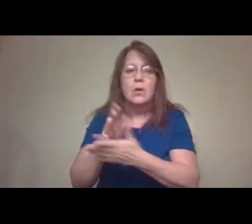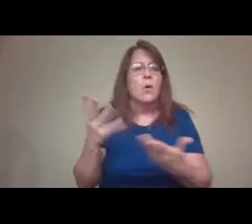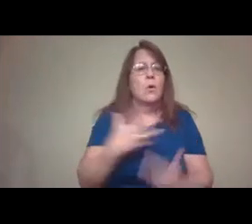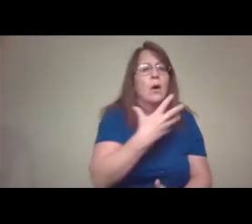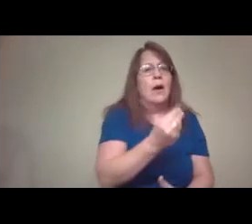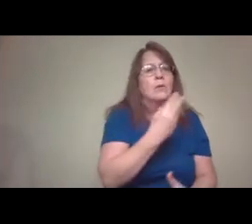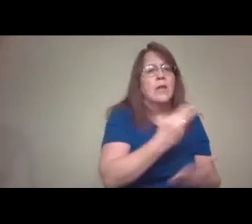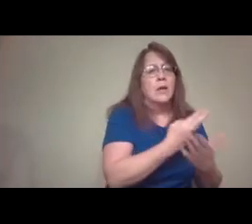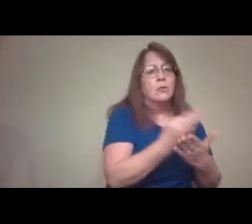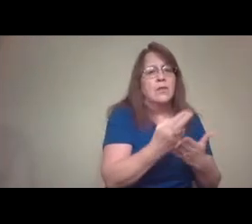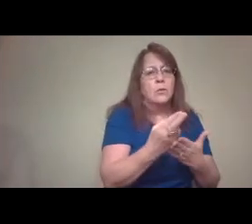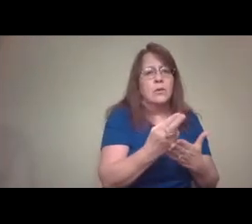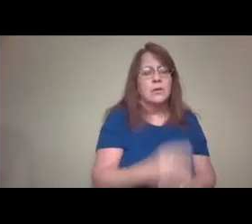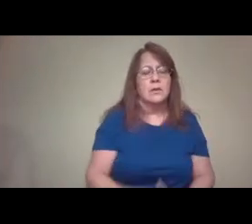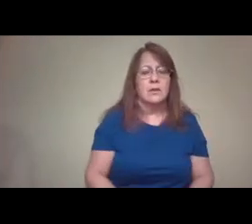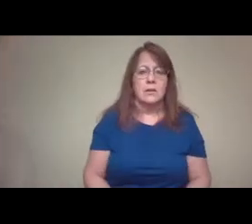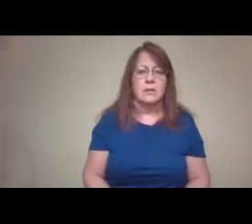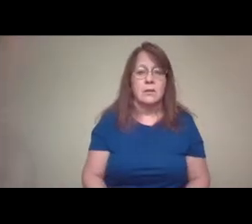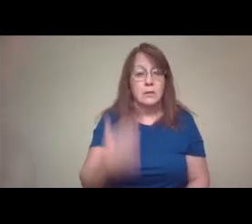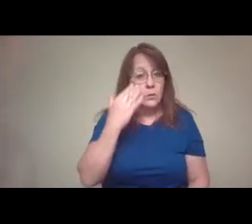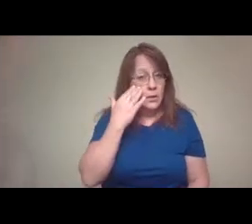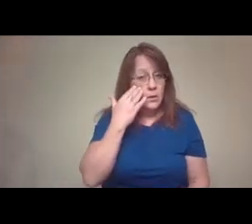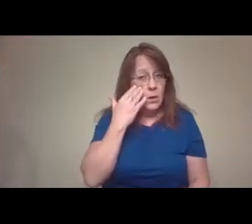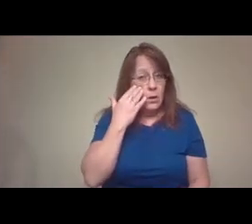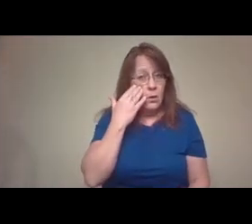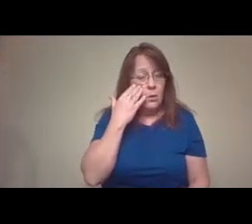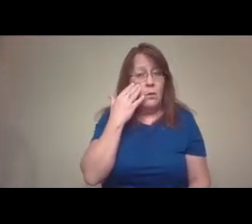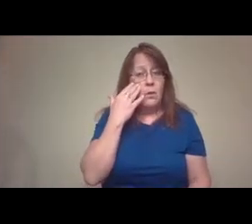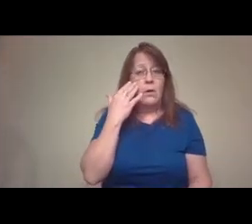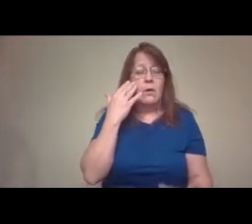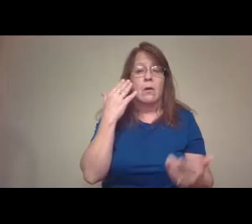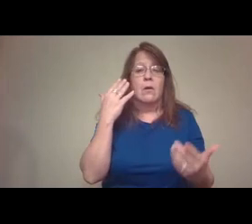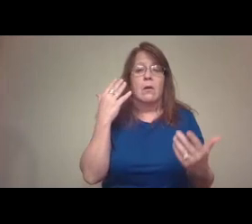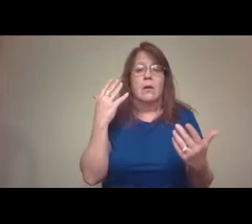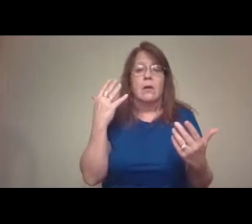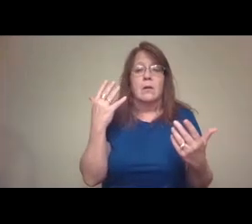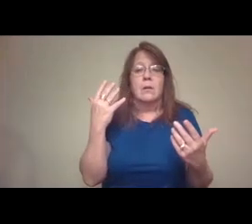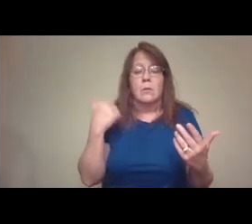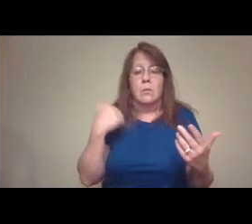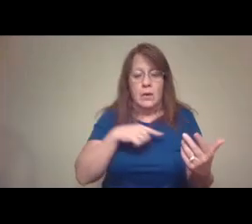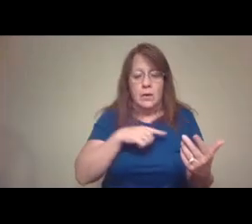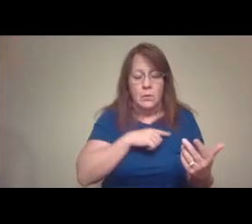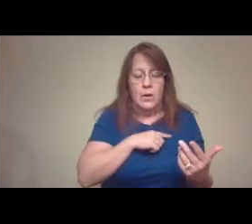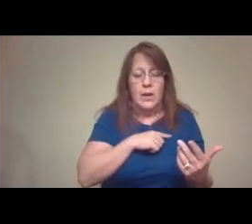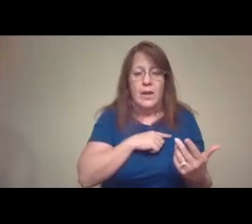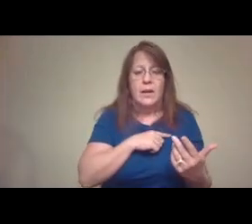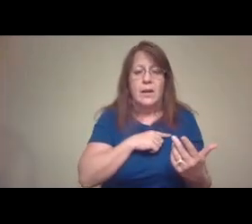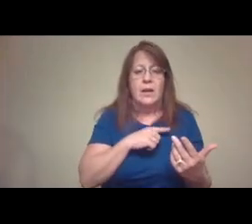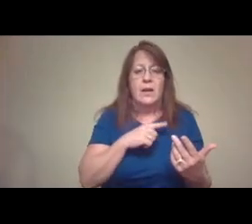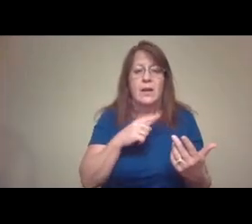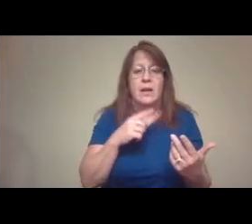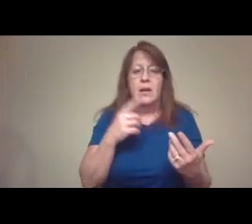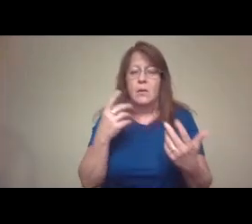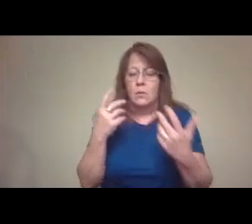resources. But as we know, when we enter into a space where we are entering with the intent to understand